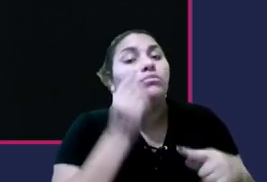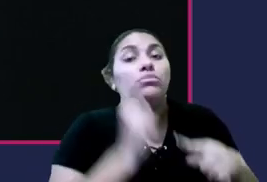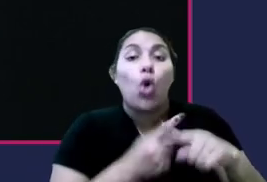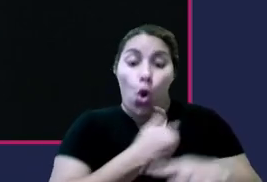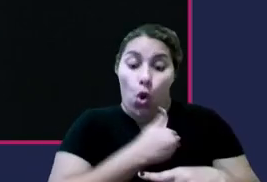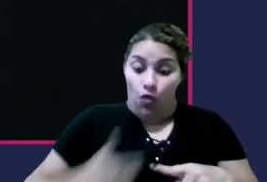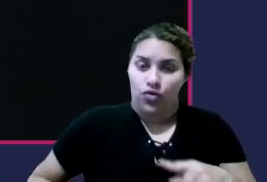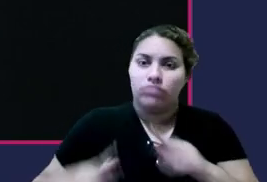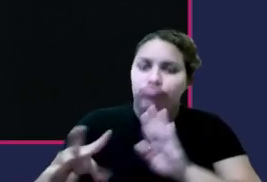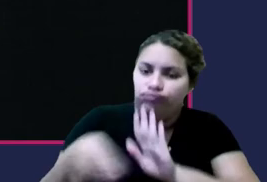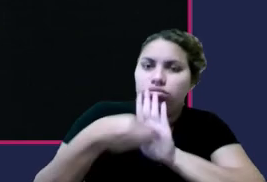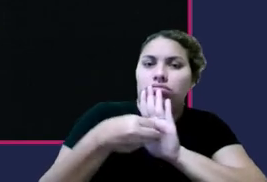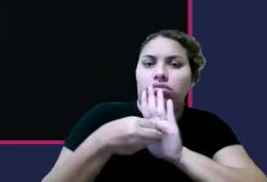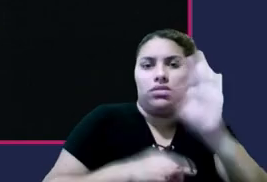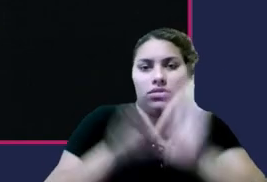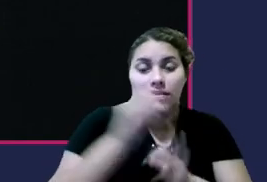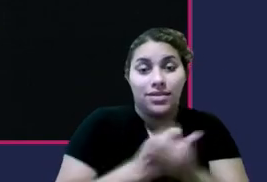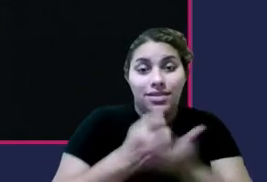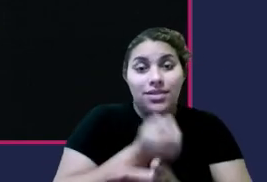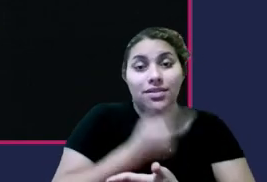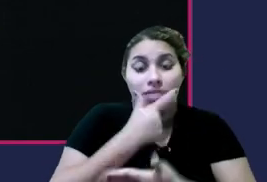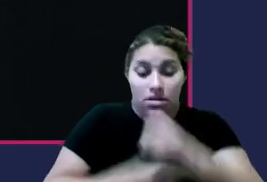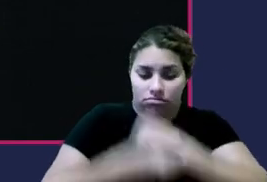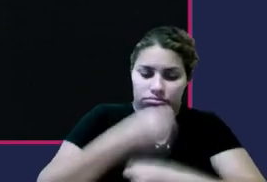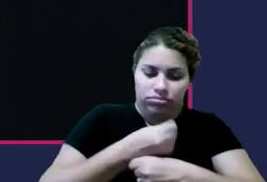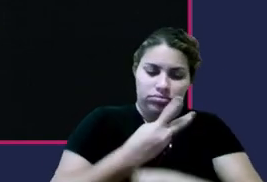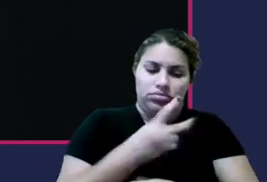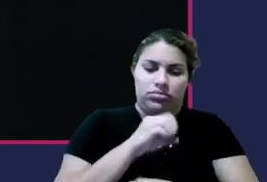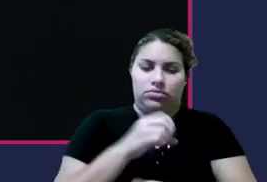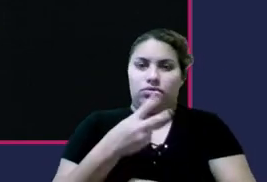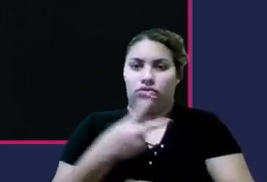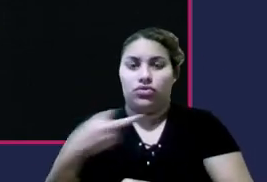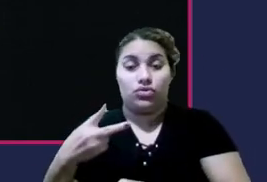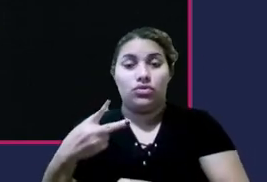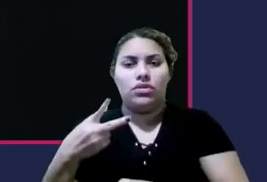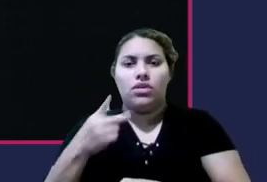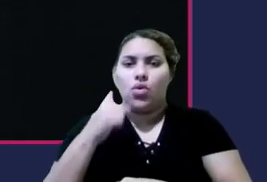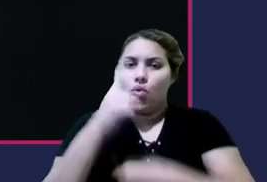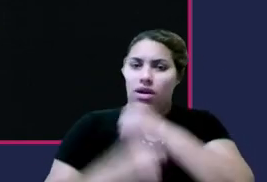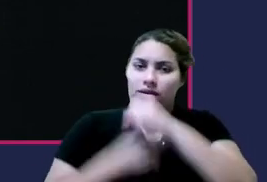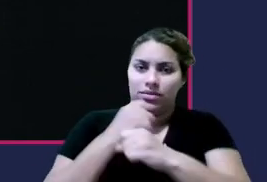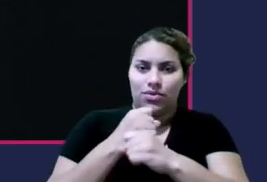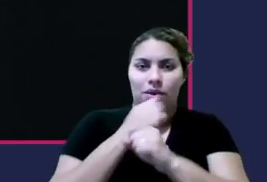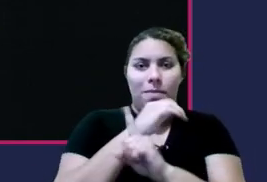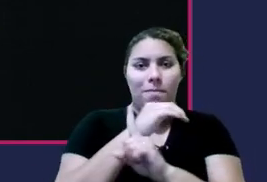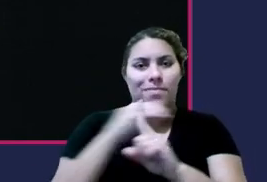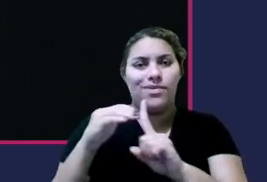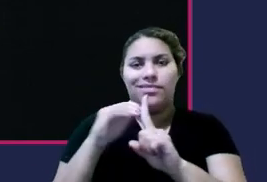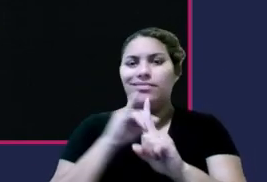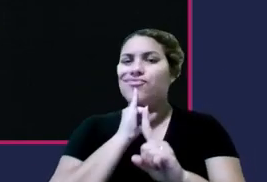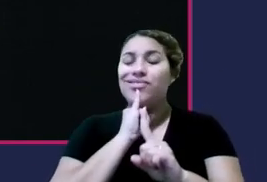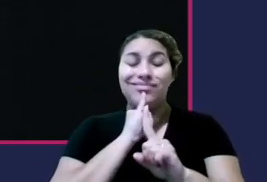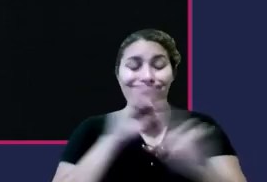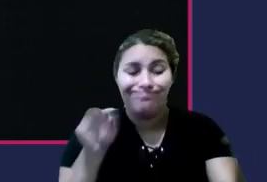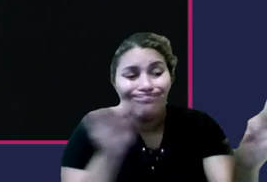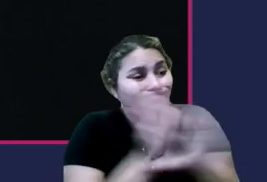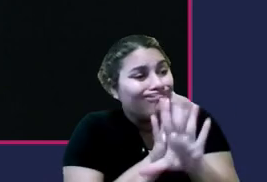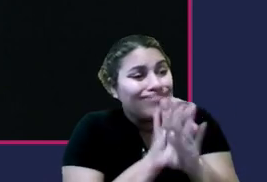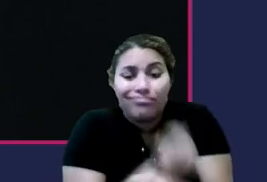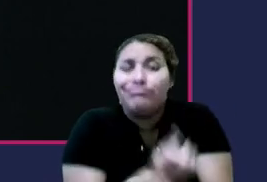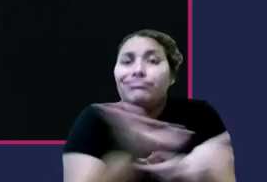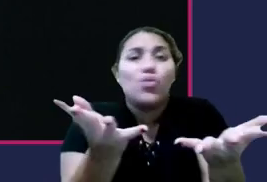go through because the government decides to incorporate the product in December 2022 and 1 year and a half, it's